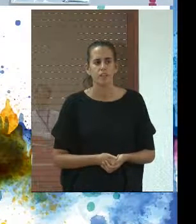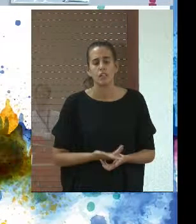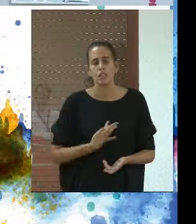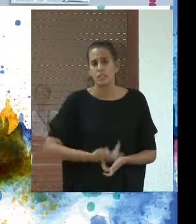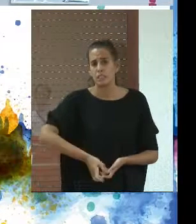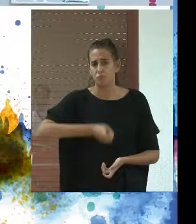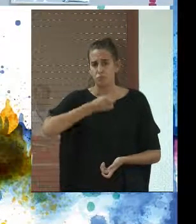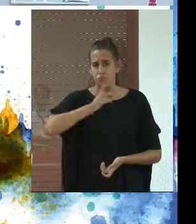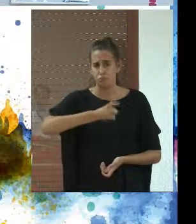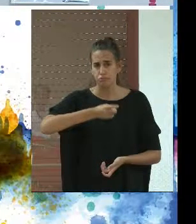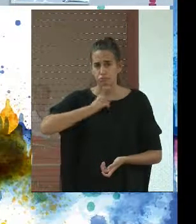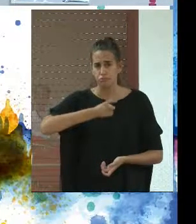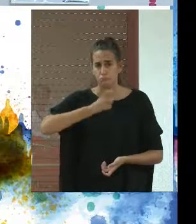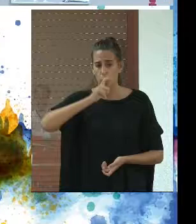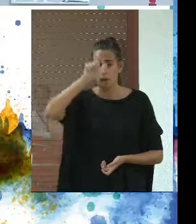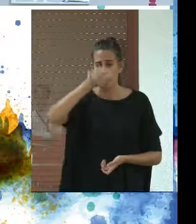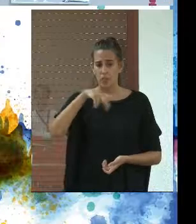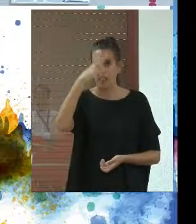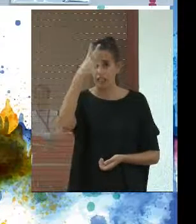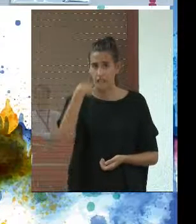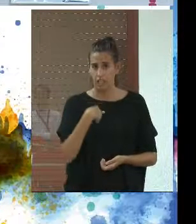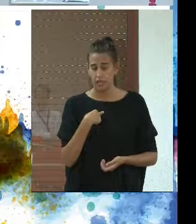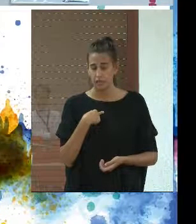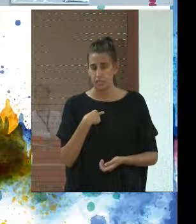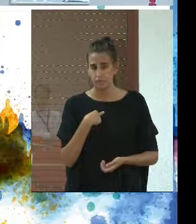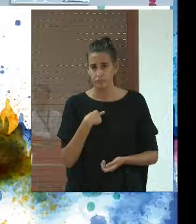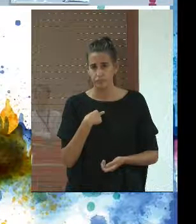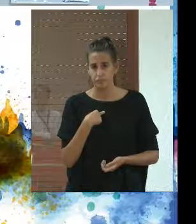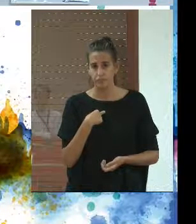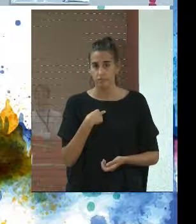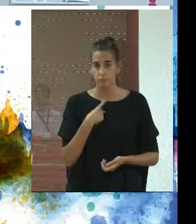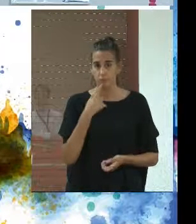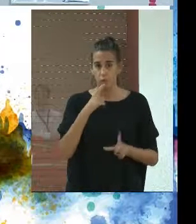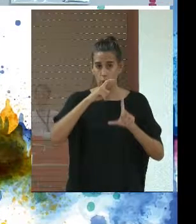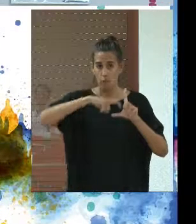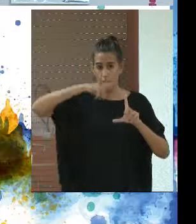and it's very difficult to explain to a blind person